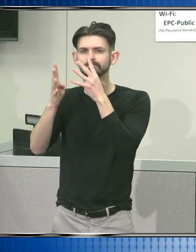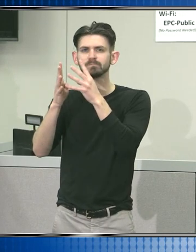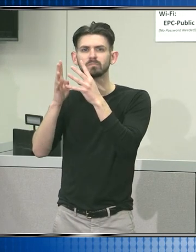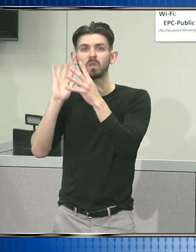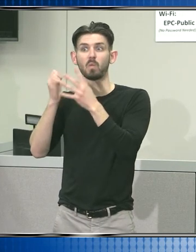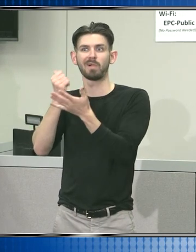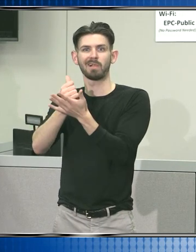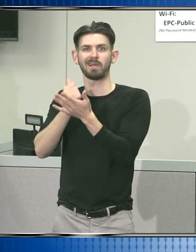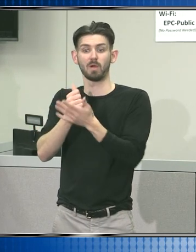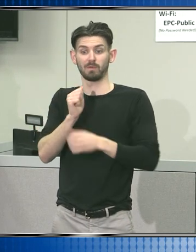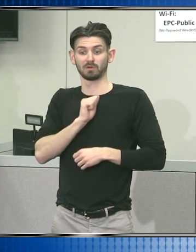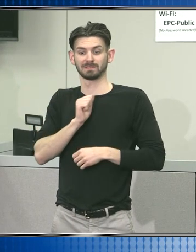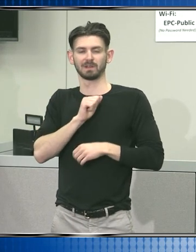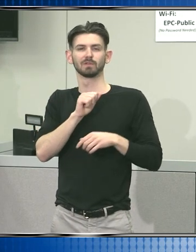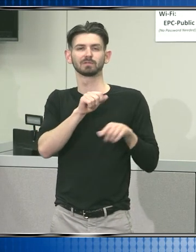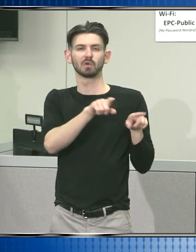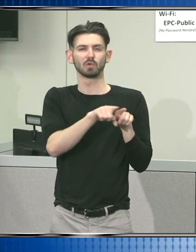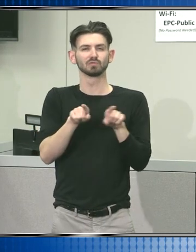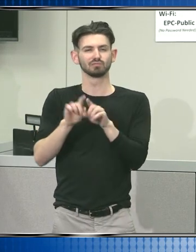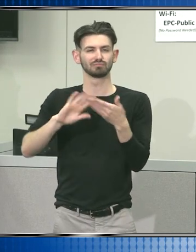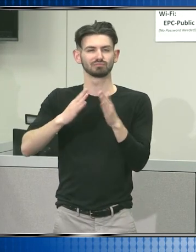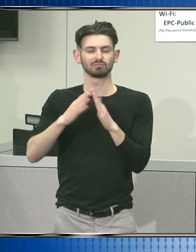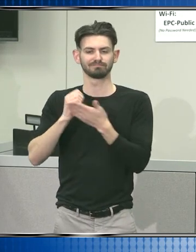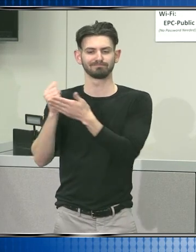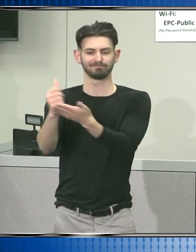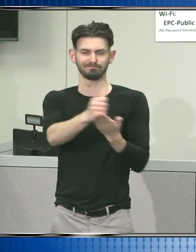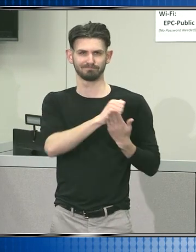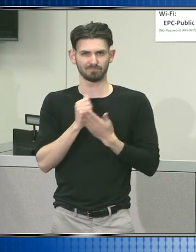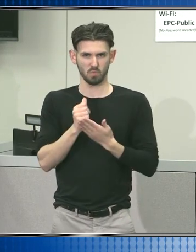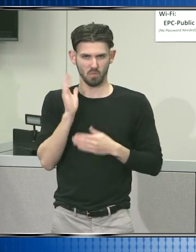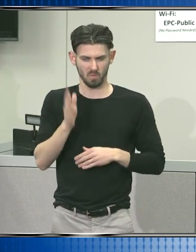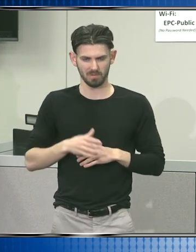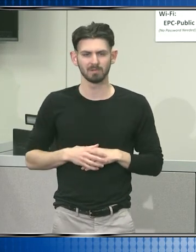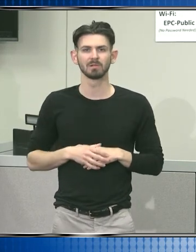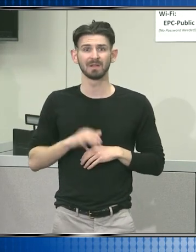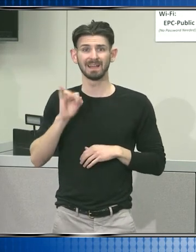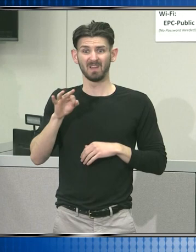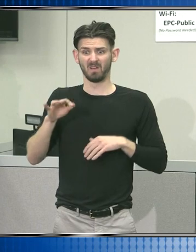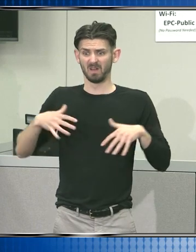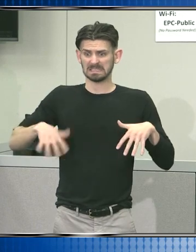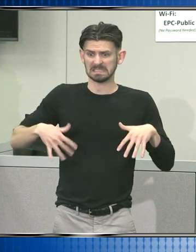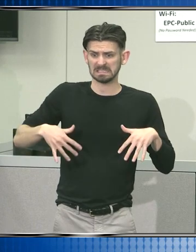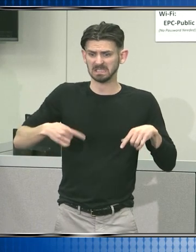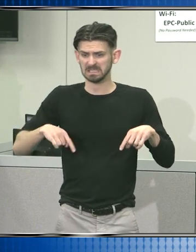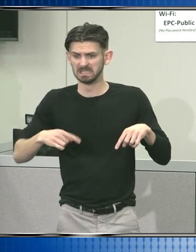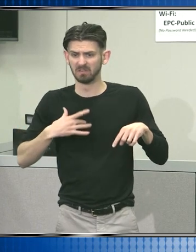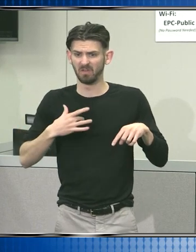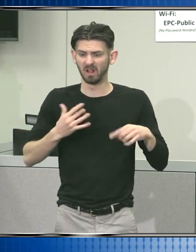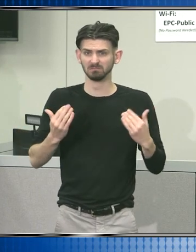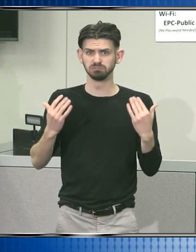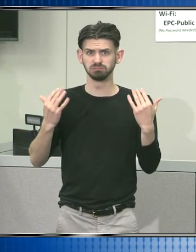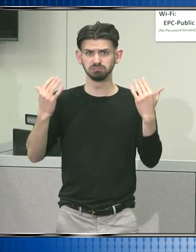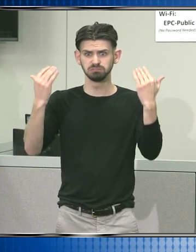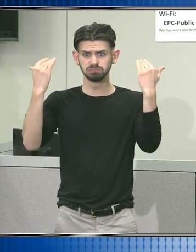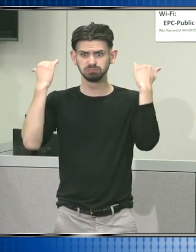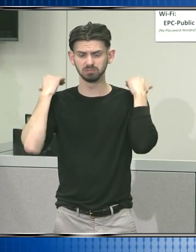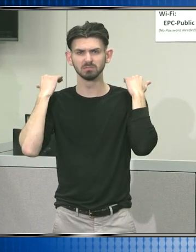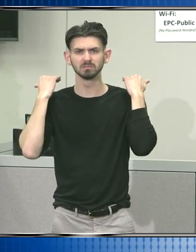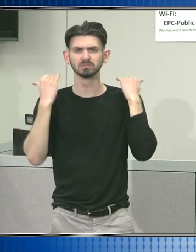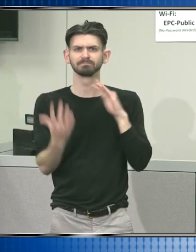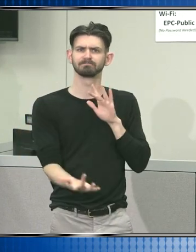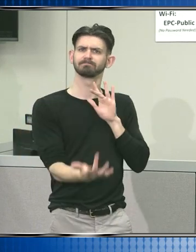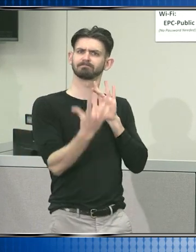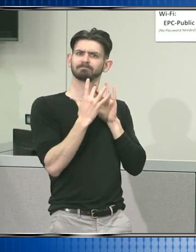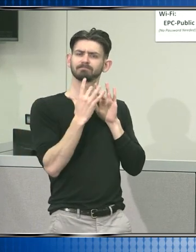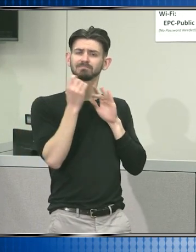community. So I'd encourage you to lean into that. And if the anxiety does begin to feel overwhelming, feel free to reach out. I know the Aspen